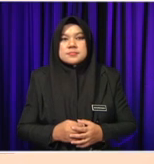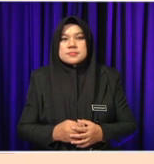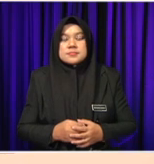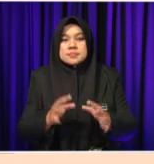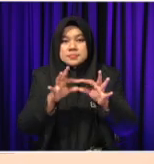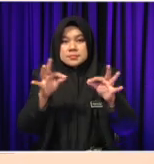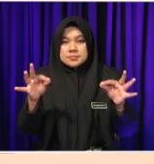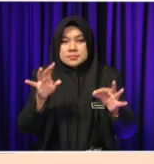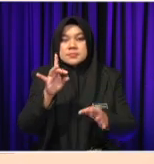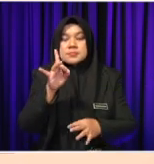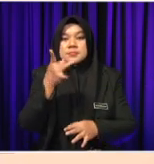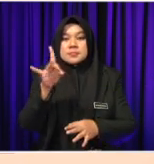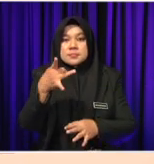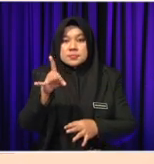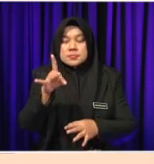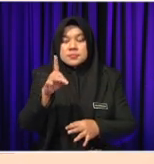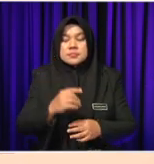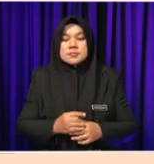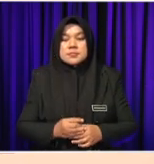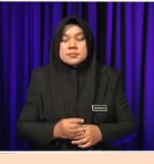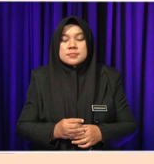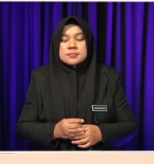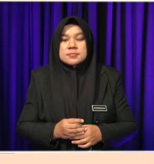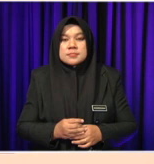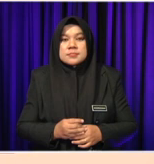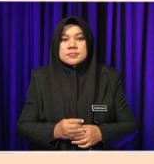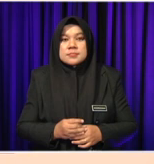Line 18. Okay. Mm-hmm.